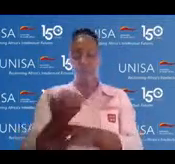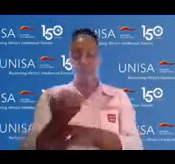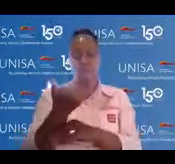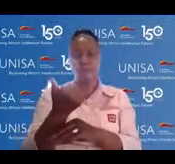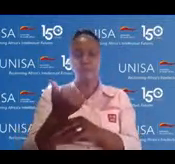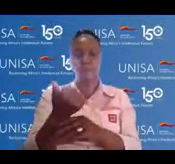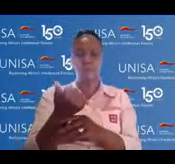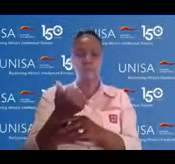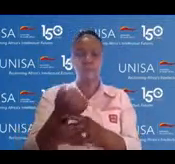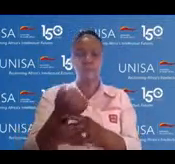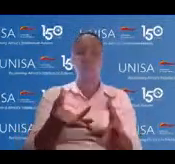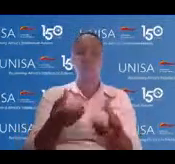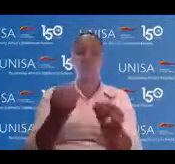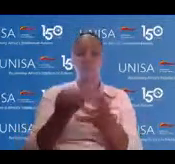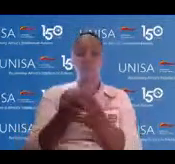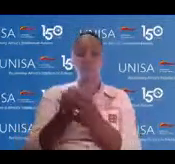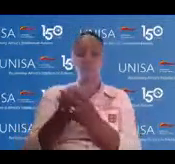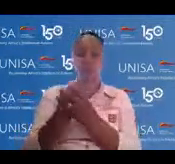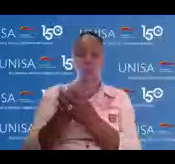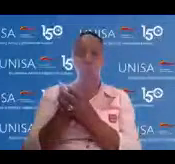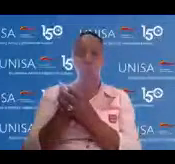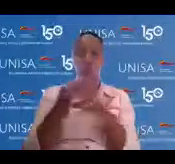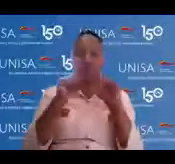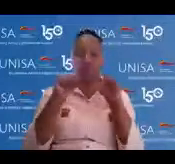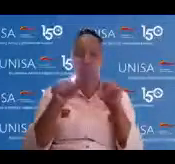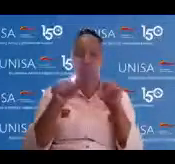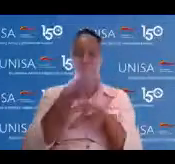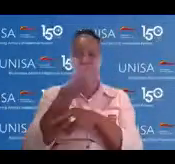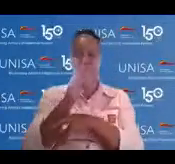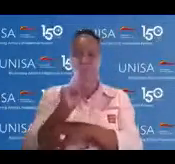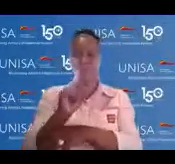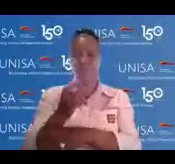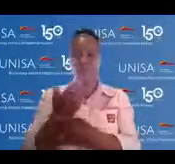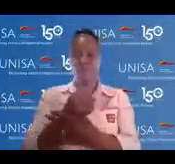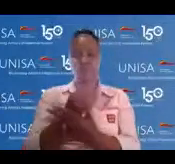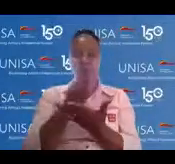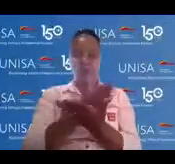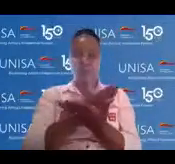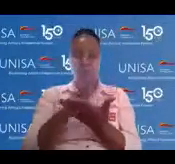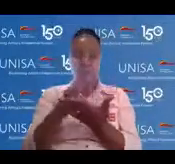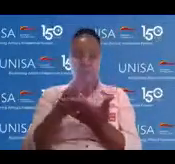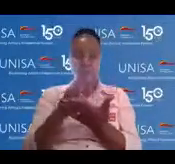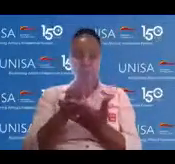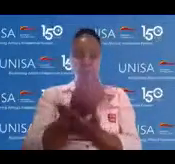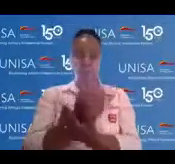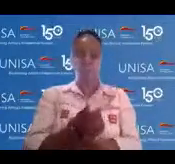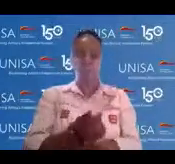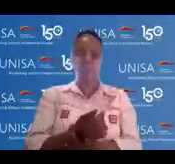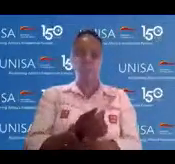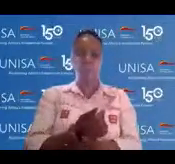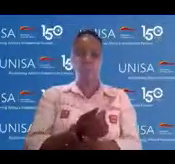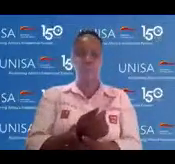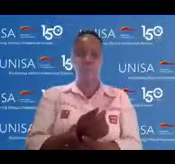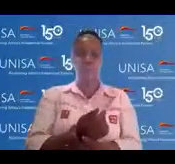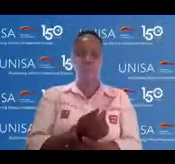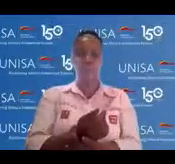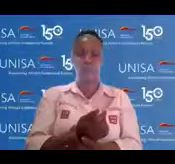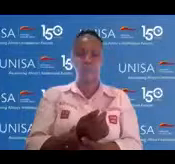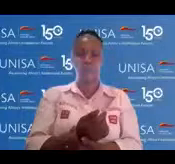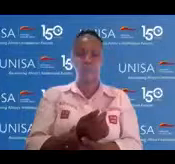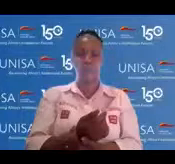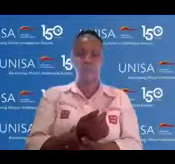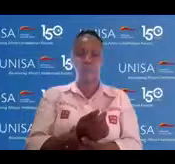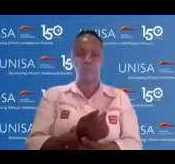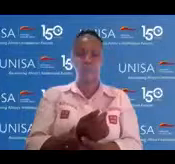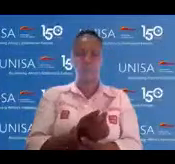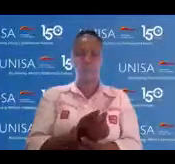over here to indicate to share. Now the reason why this is displaying like this is because this